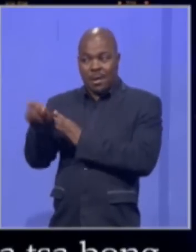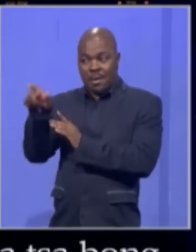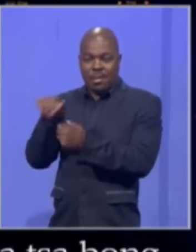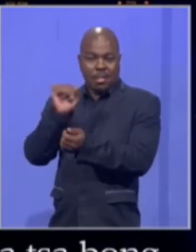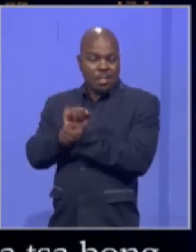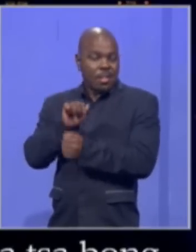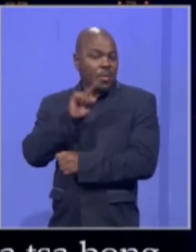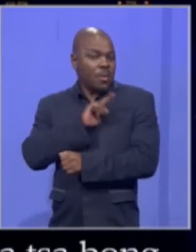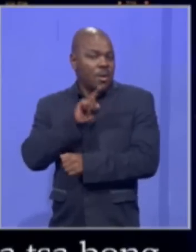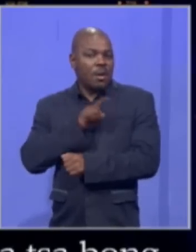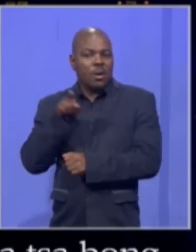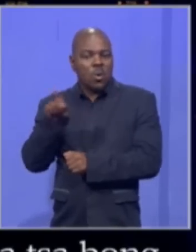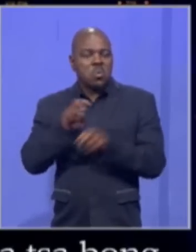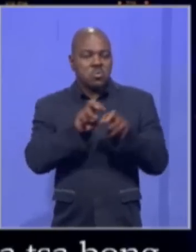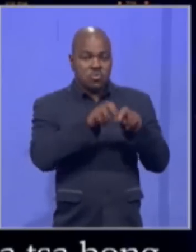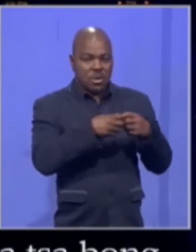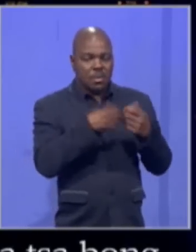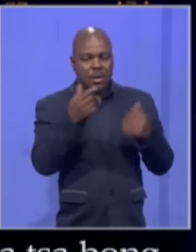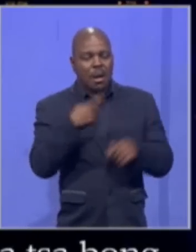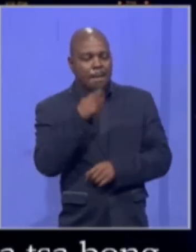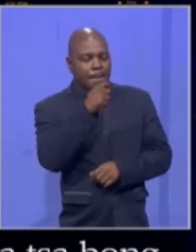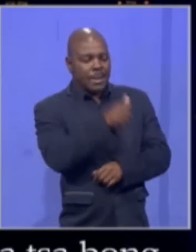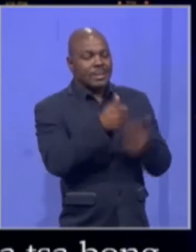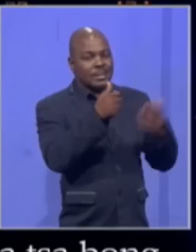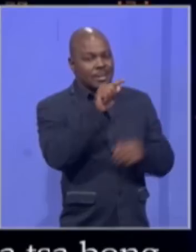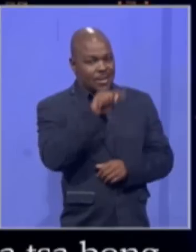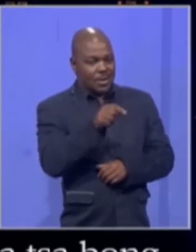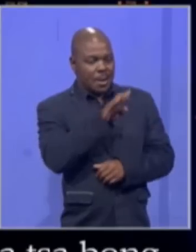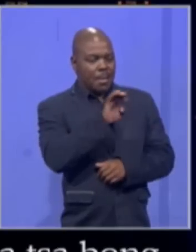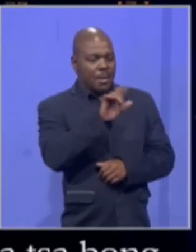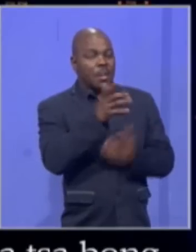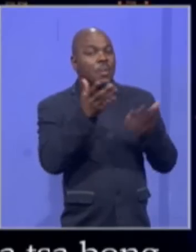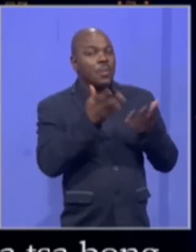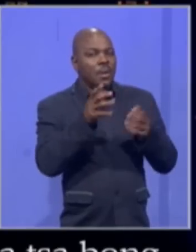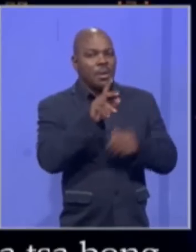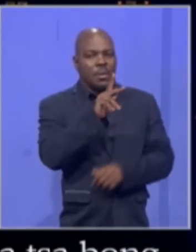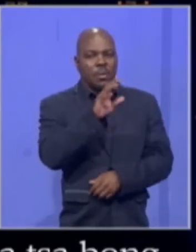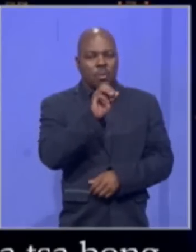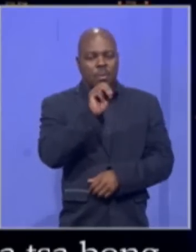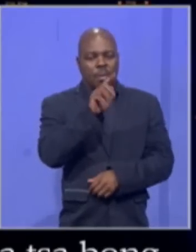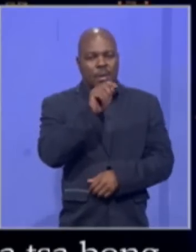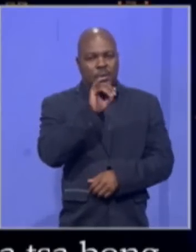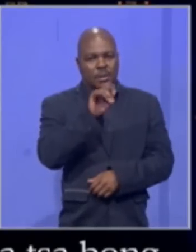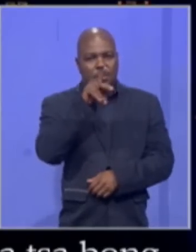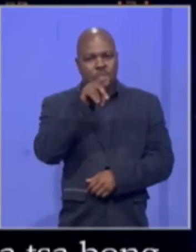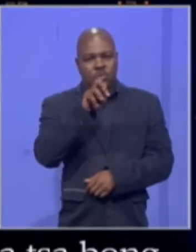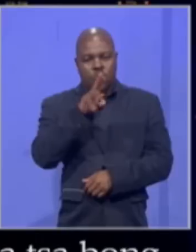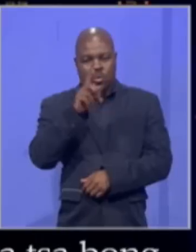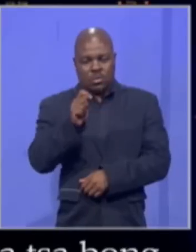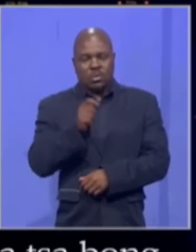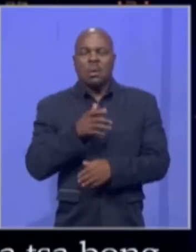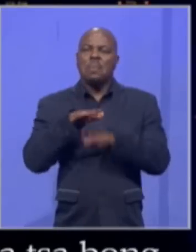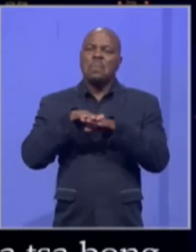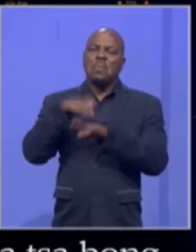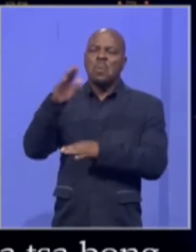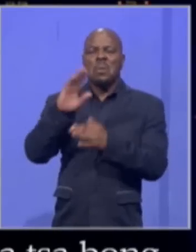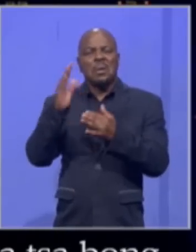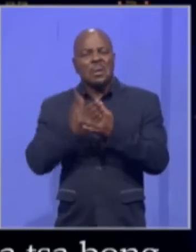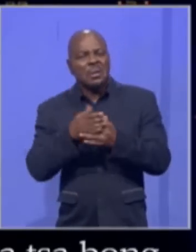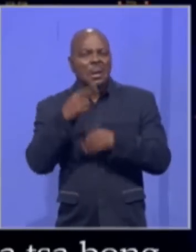lokolotswe ka bile ya diranta tse dikete tse tsheletseng ke lekgotla la Mastrata wa Komati Port. Re lekola ketsalo ena ya tlhekefetso le tse